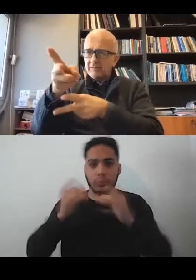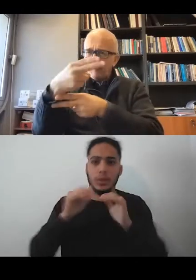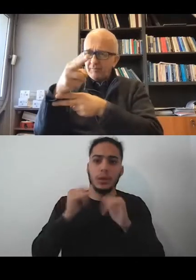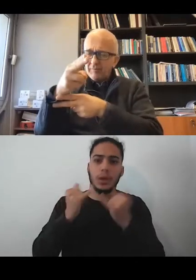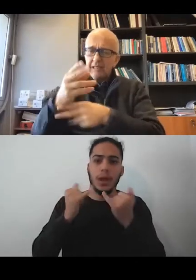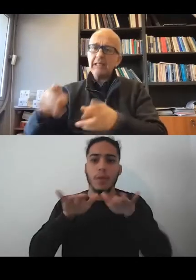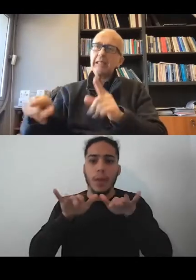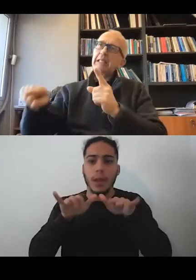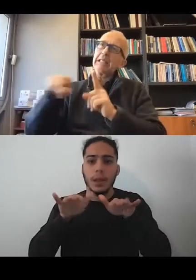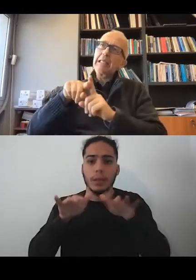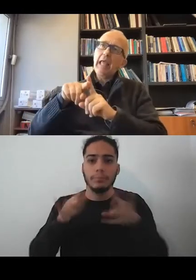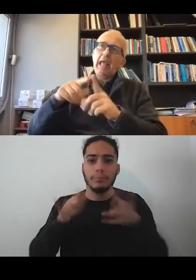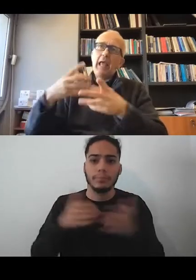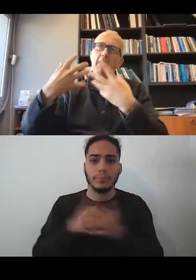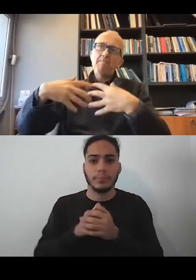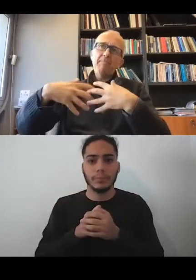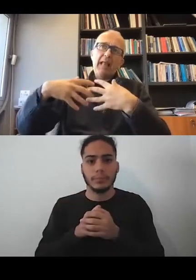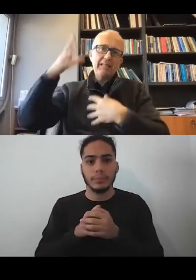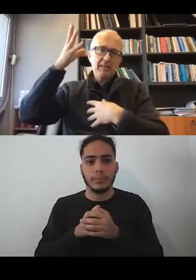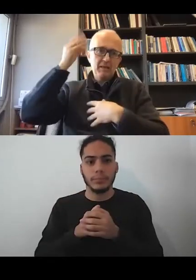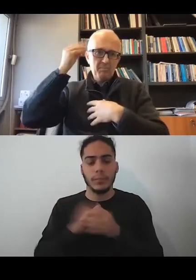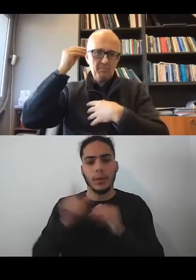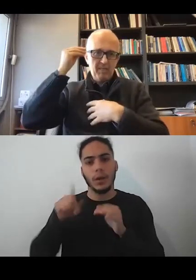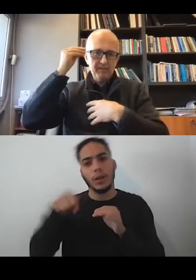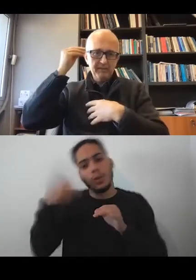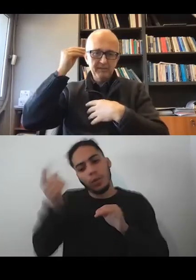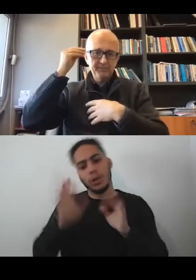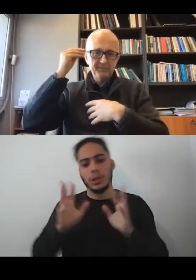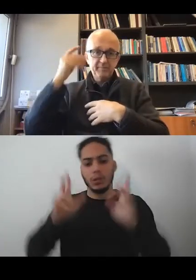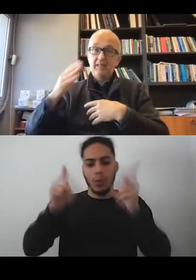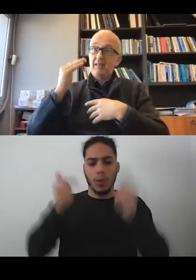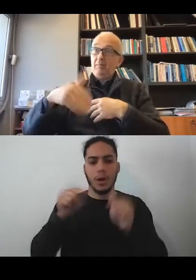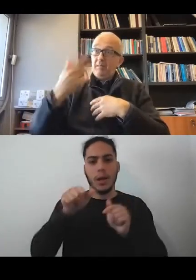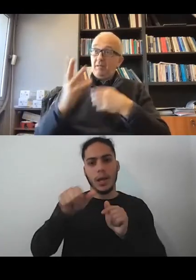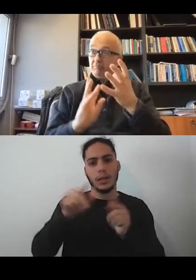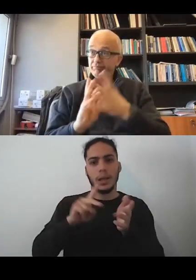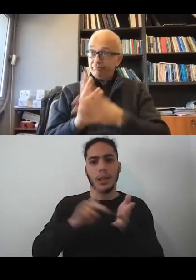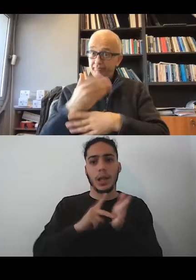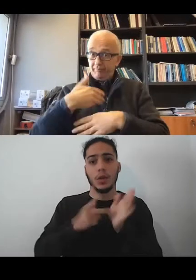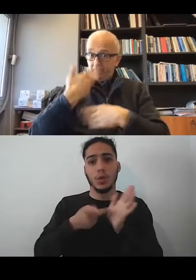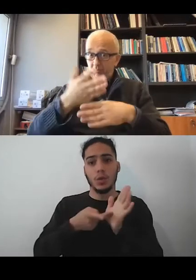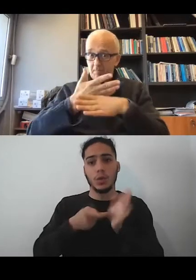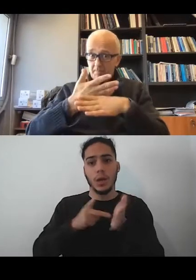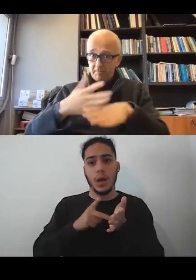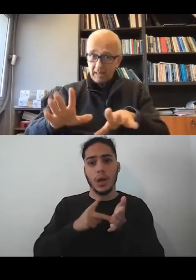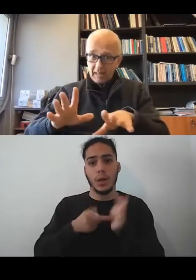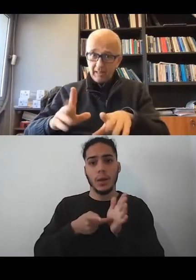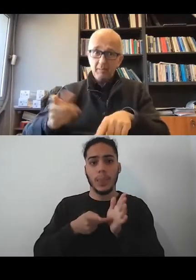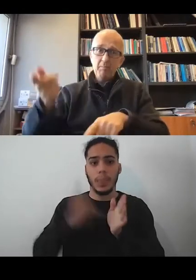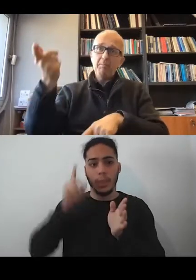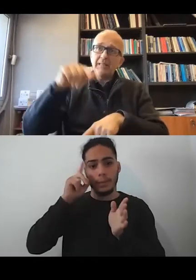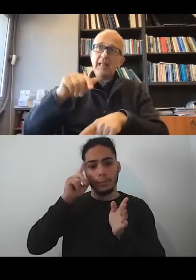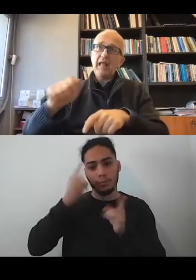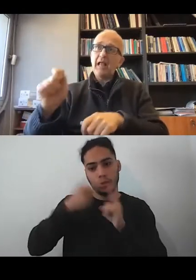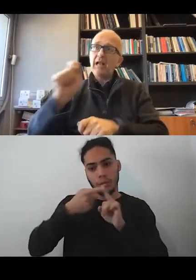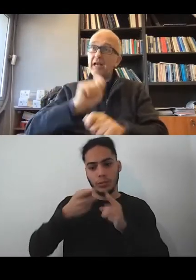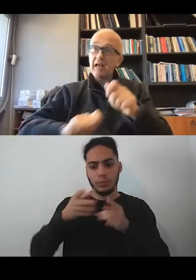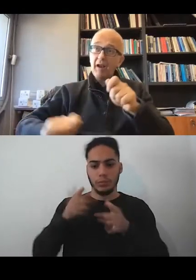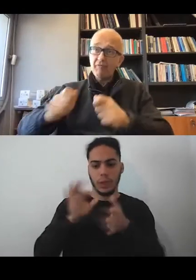Then, after developing the technology to set up the related